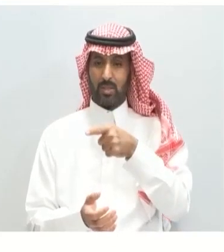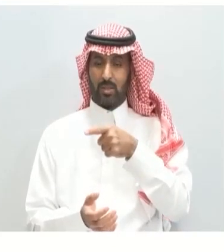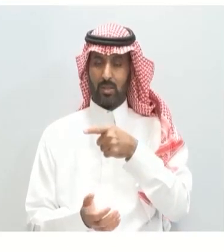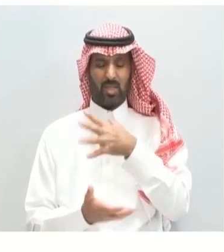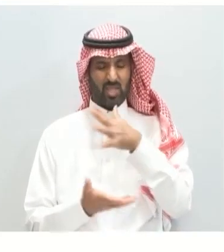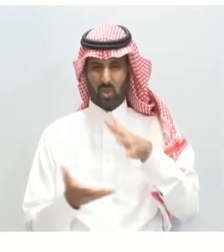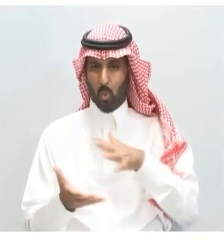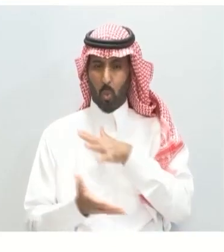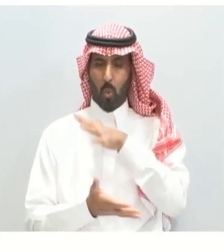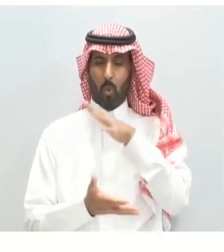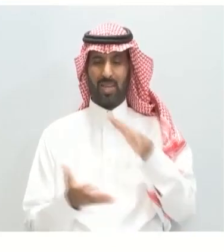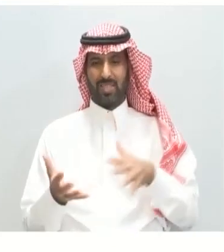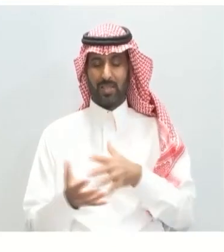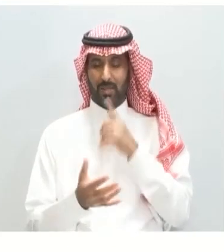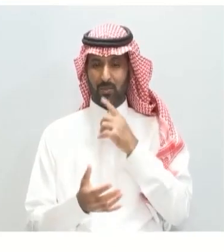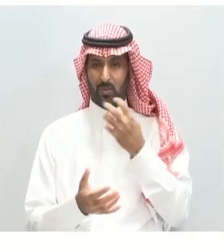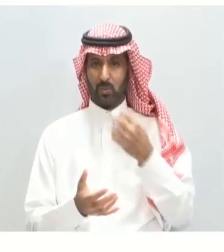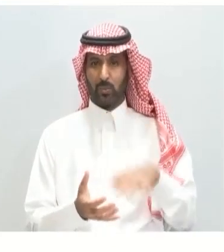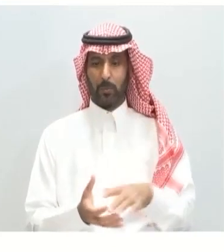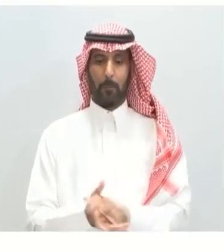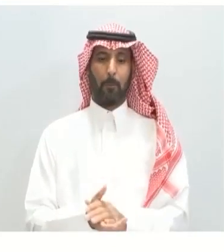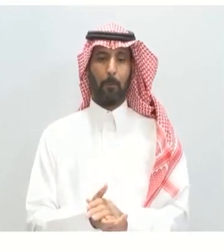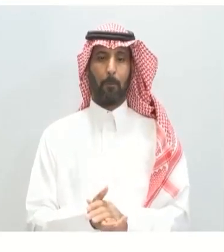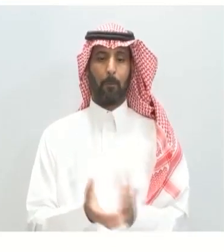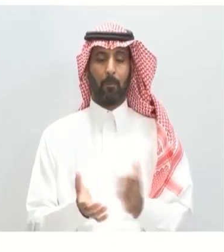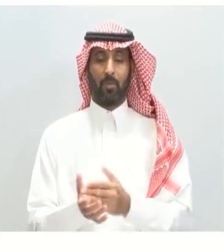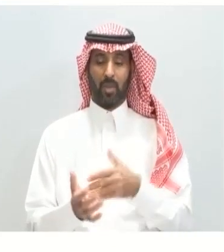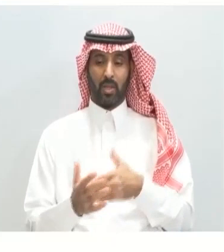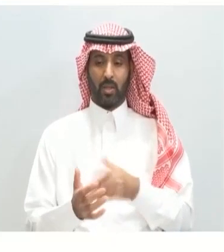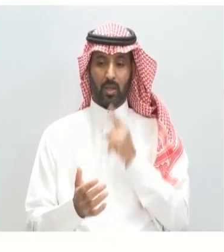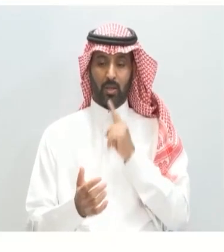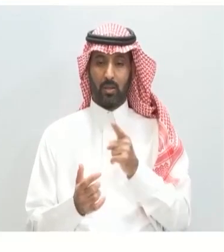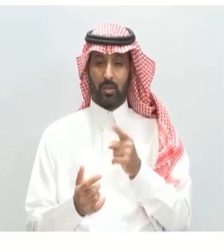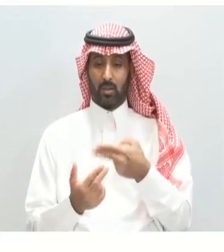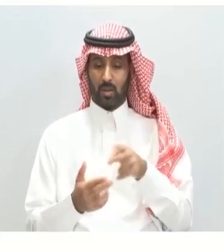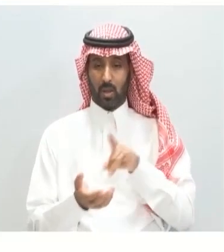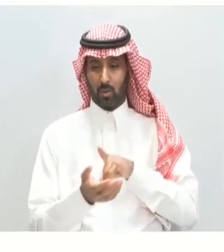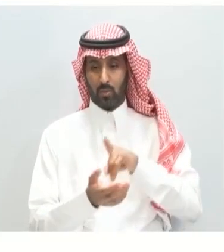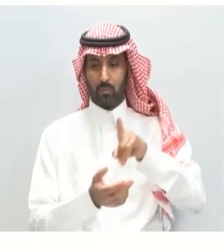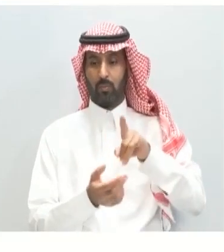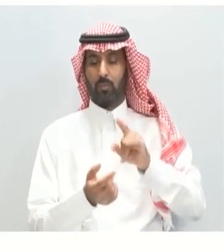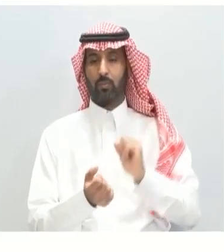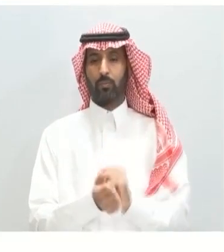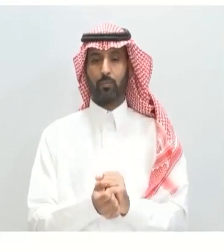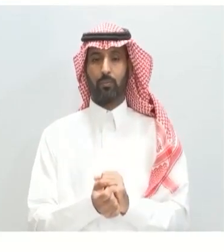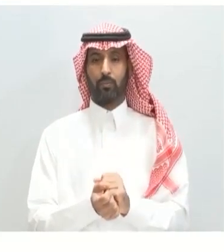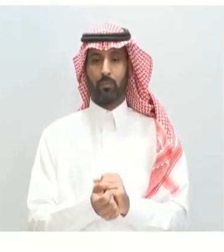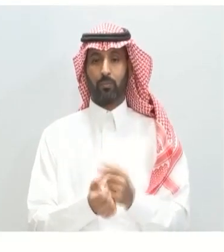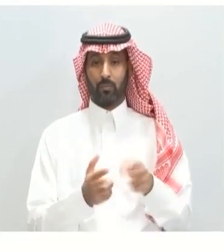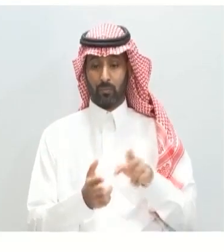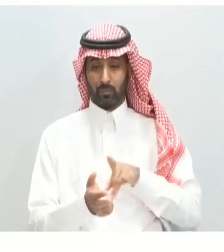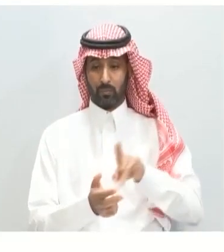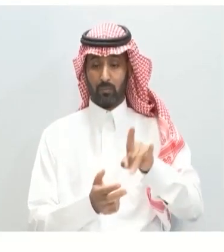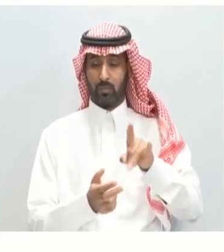the situation. It was really boring. Finally, they let us on the plane and we took off. When